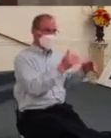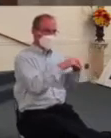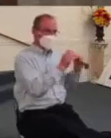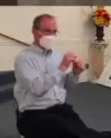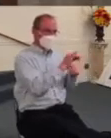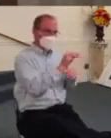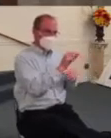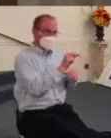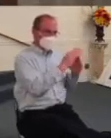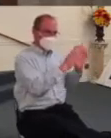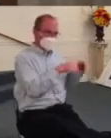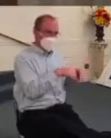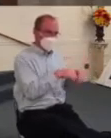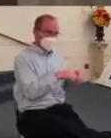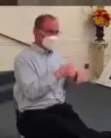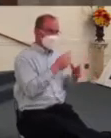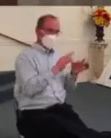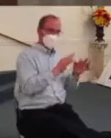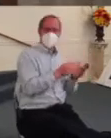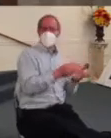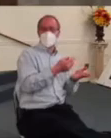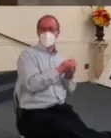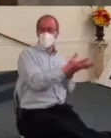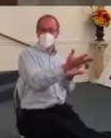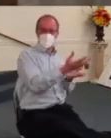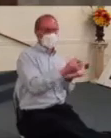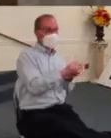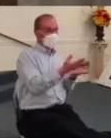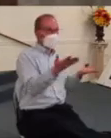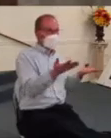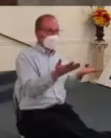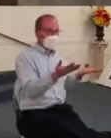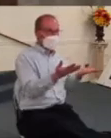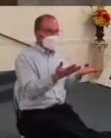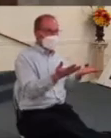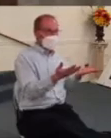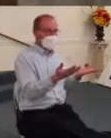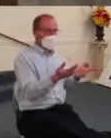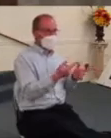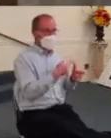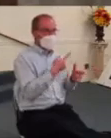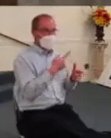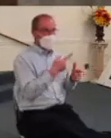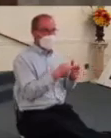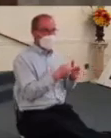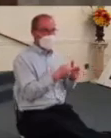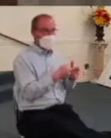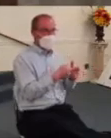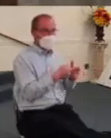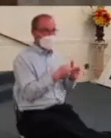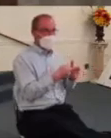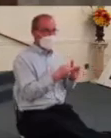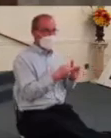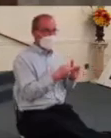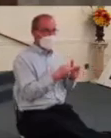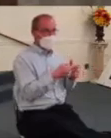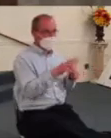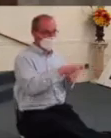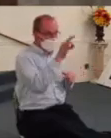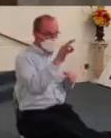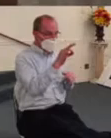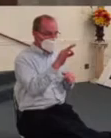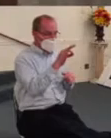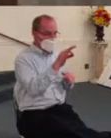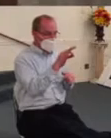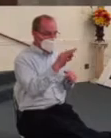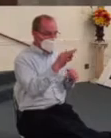And then they came up with a very brilliant defense. could have sold it and given the money to the poor.